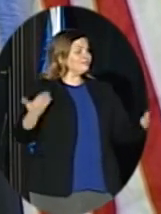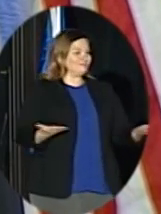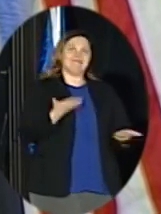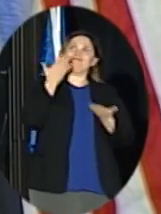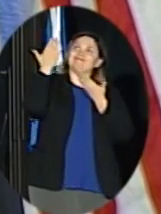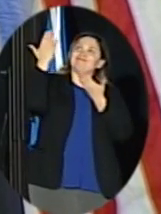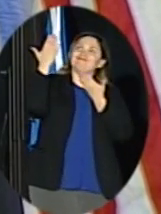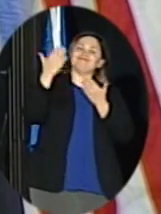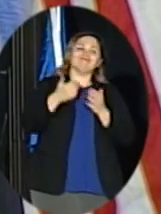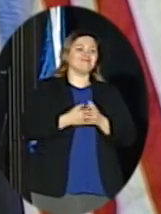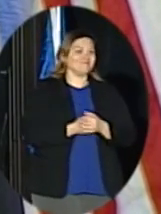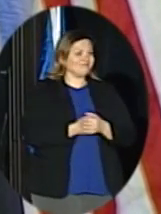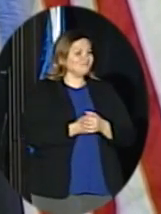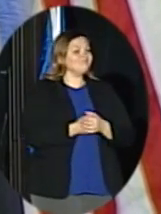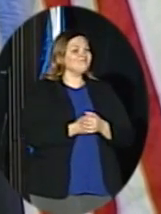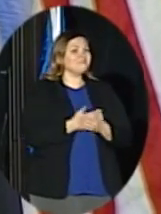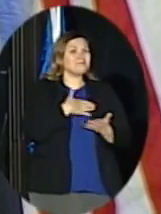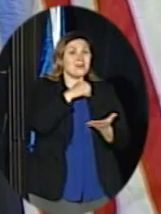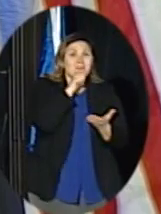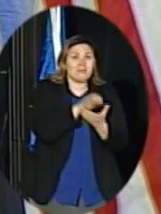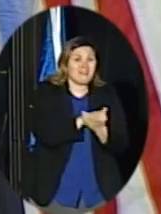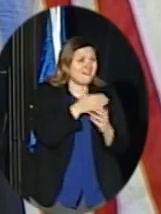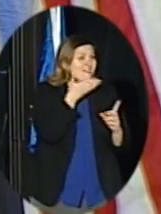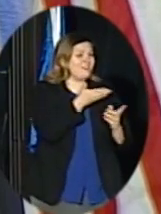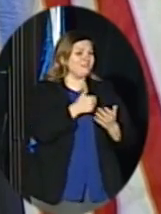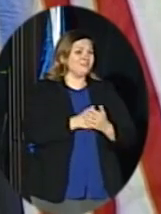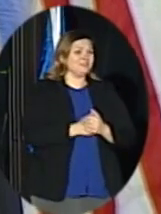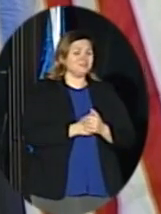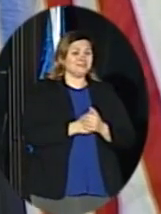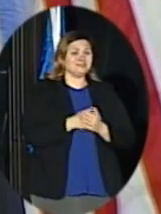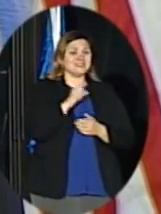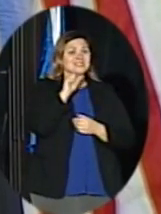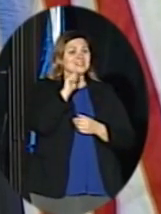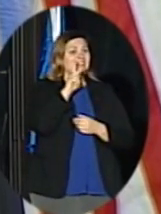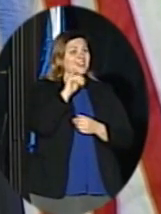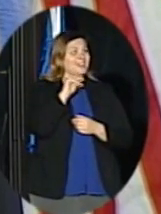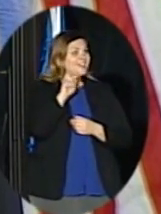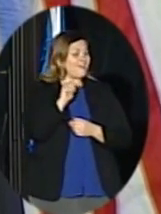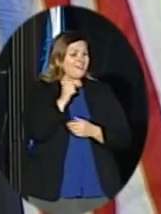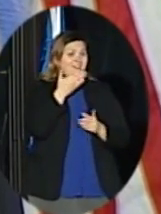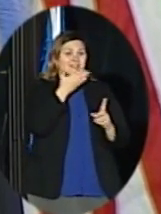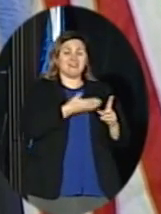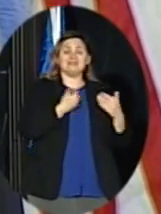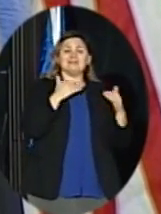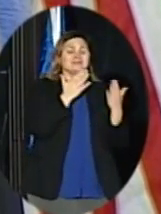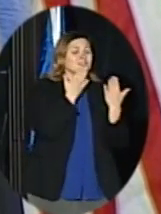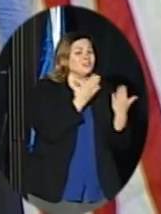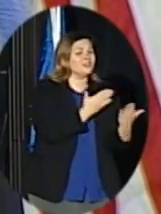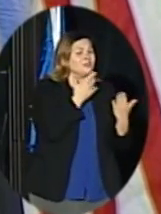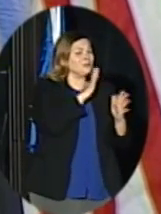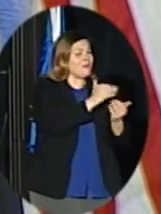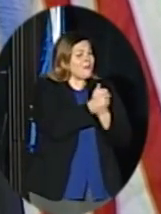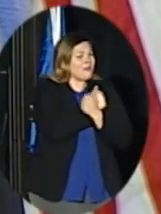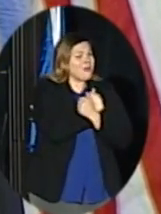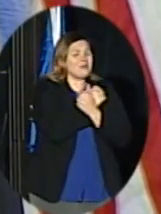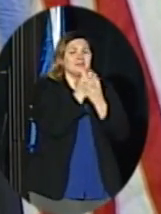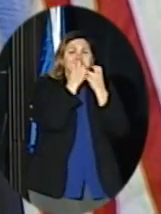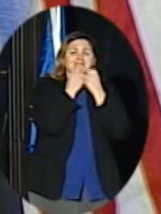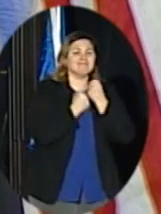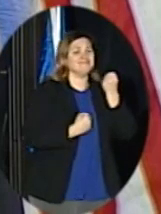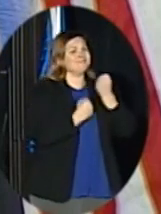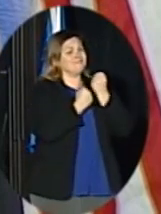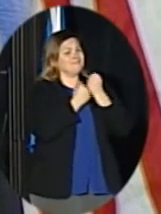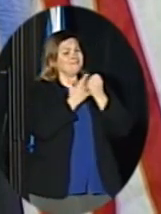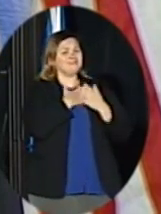To Sakina, thank you so much for your incredible love and support. You are my best friend and